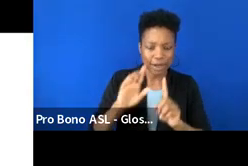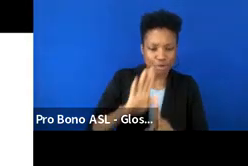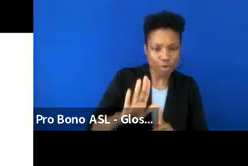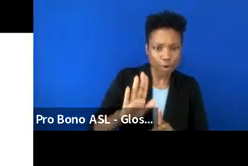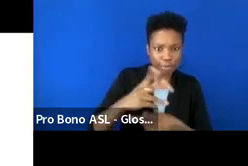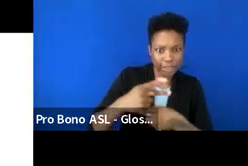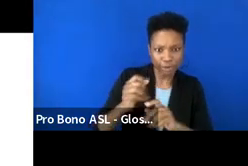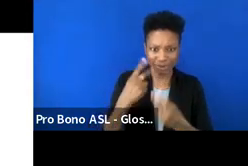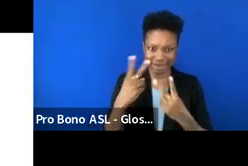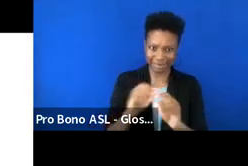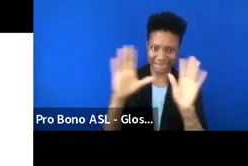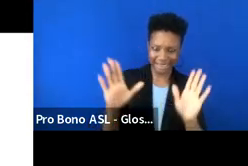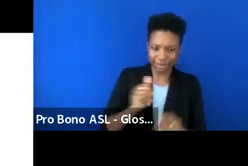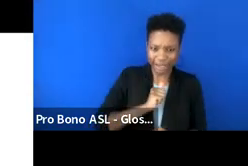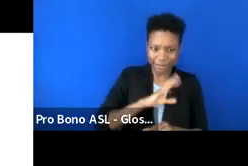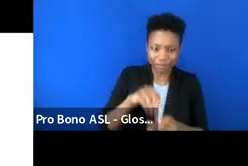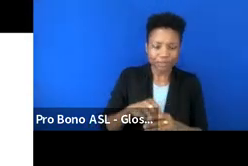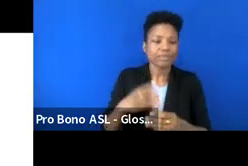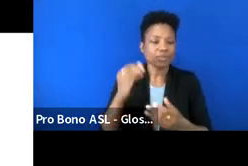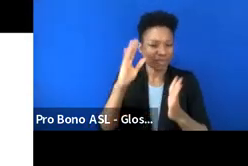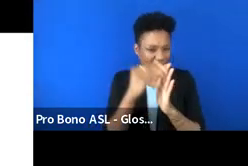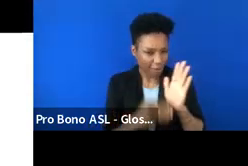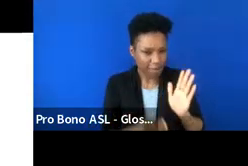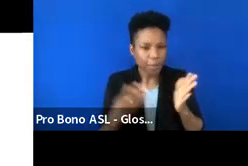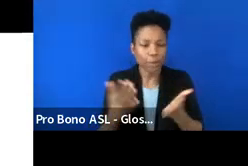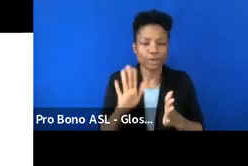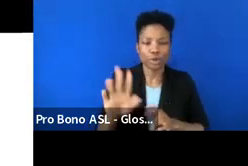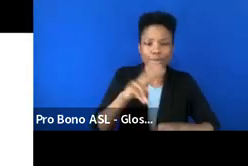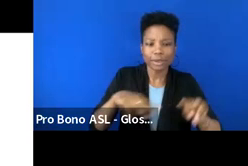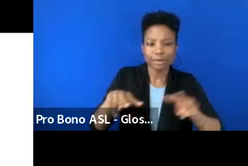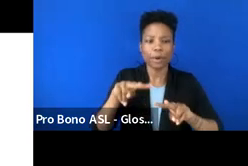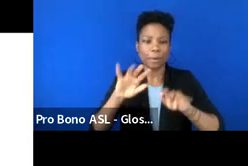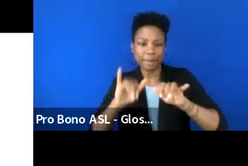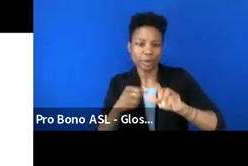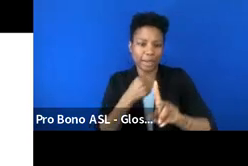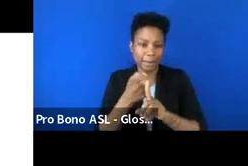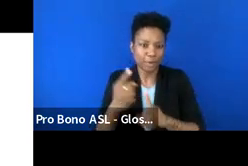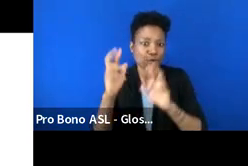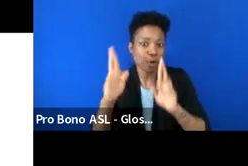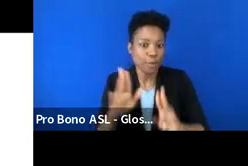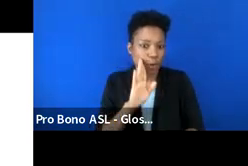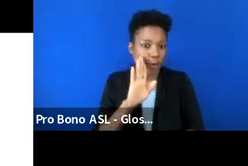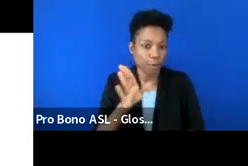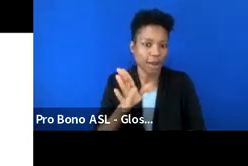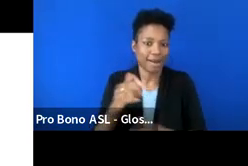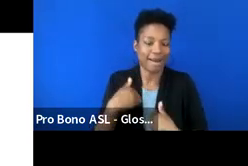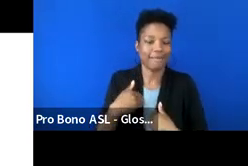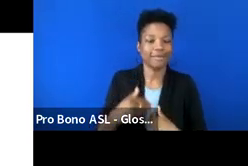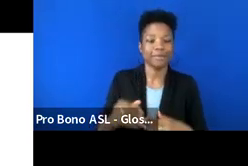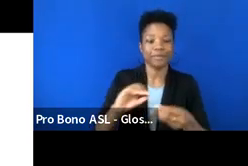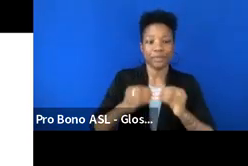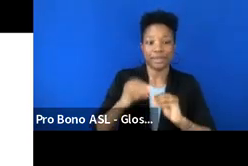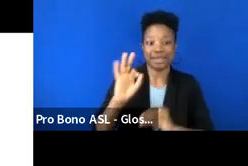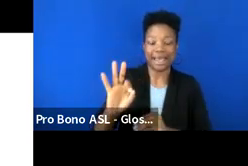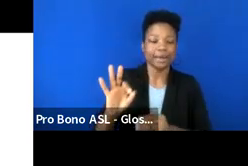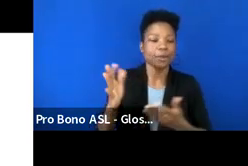that short-term observable impact you hope your work can make? And then number nine, a grounded image of your long-term change